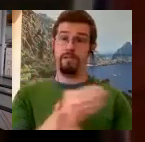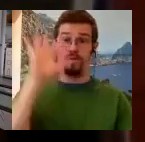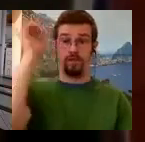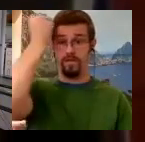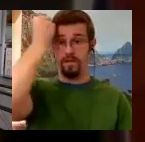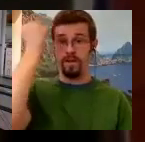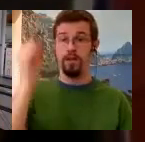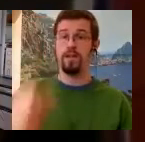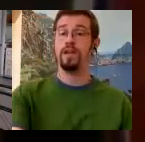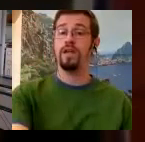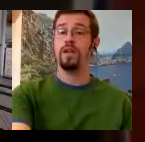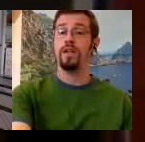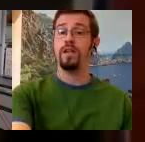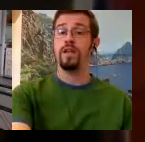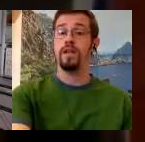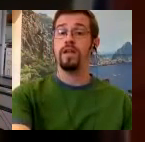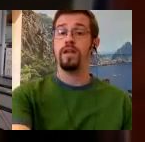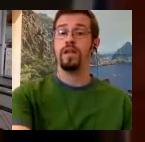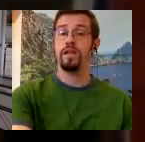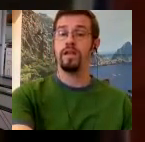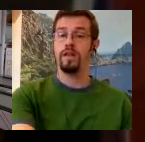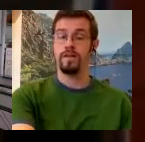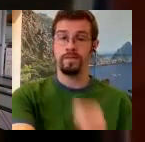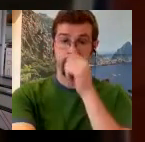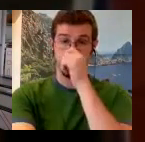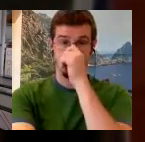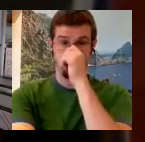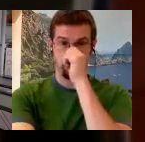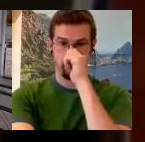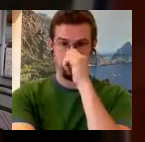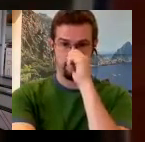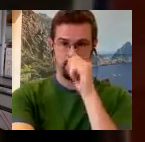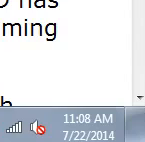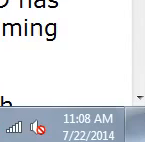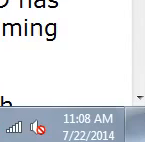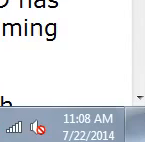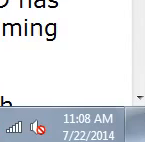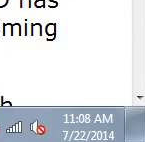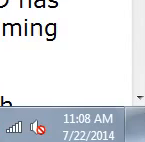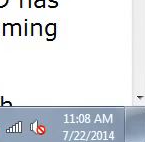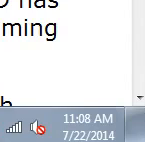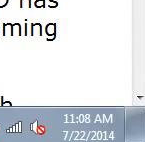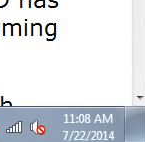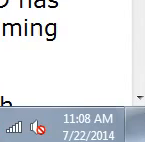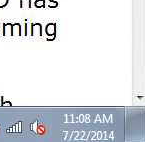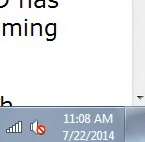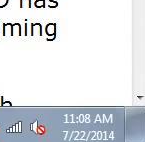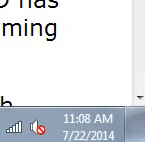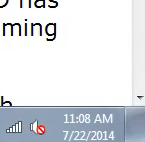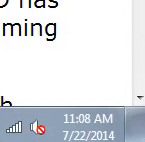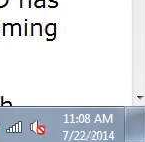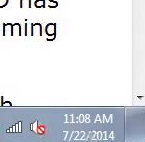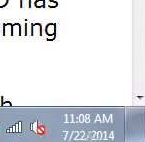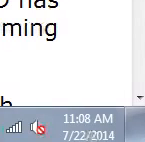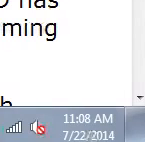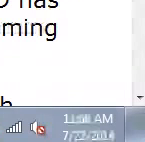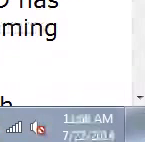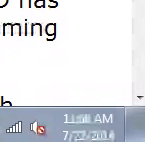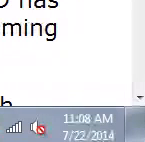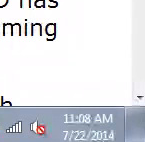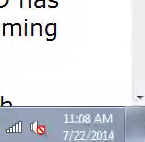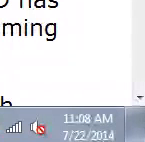could just go to the slide or the presentation. Oh, yes, of course. Sorry. This is